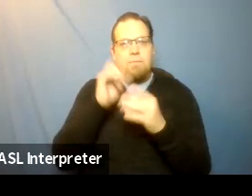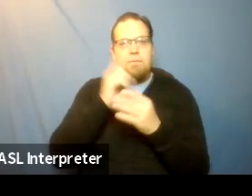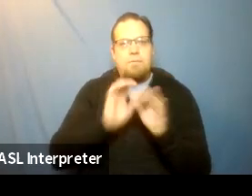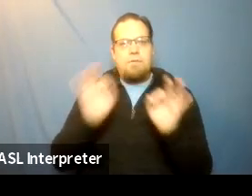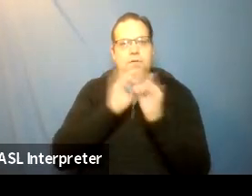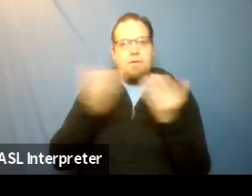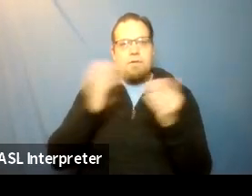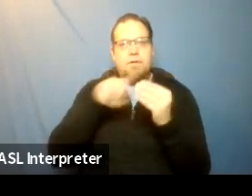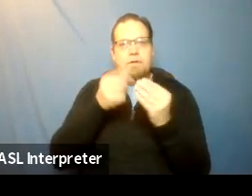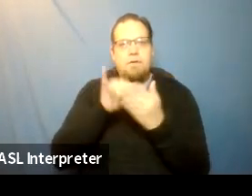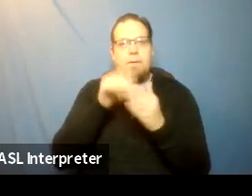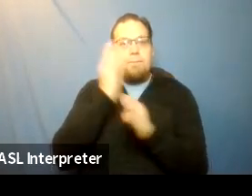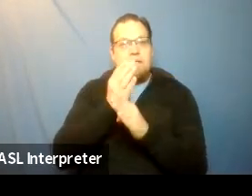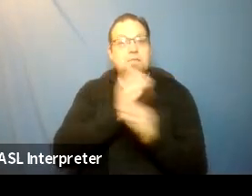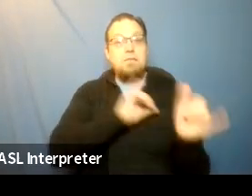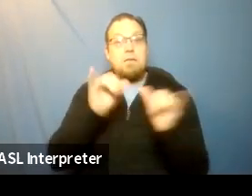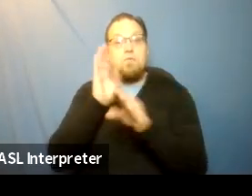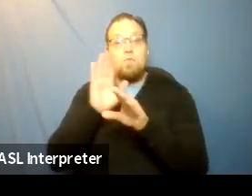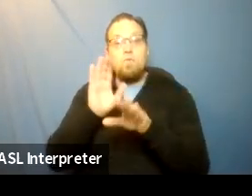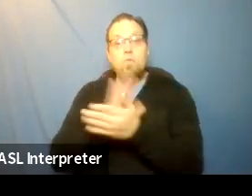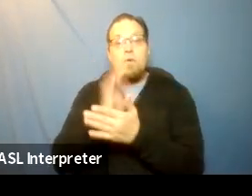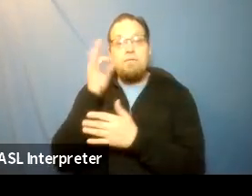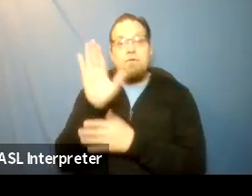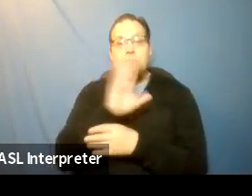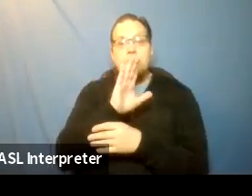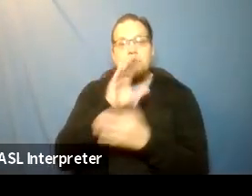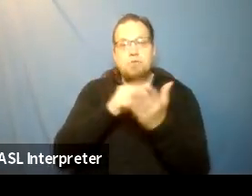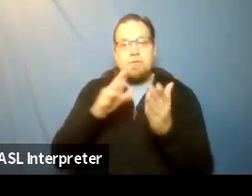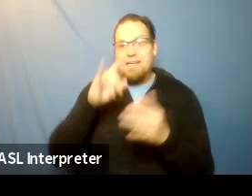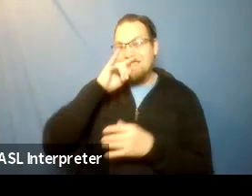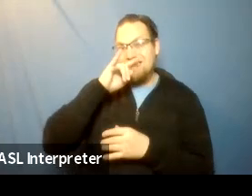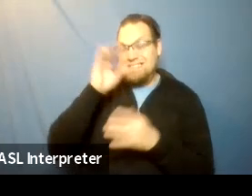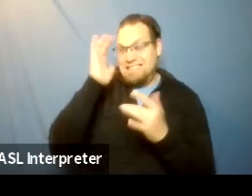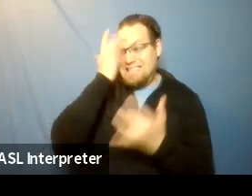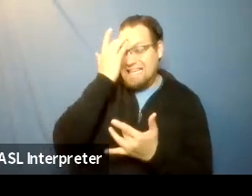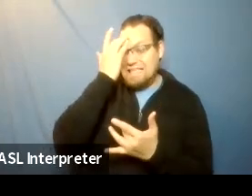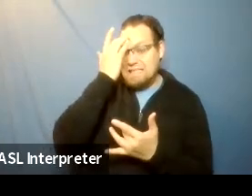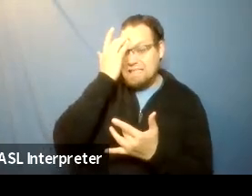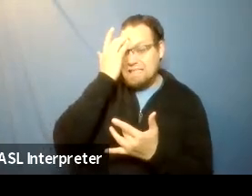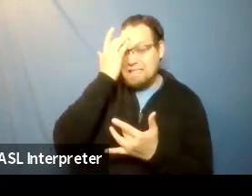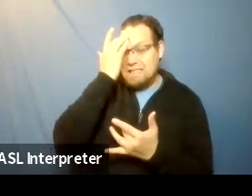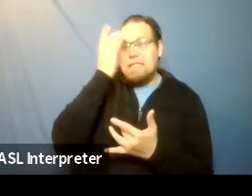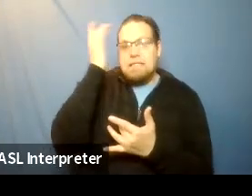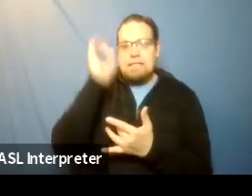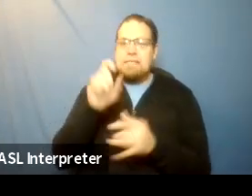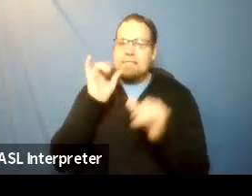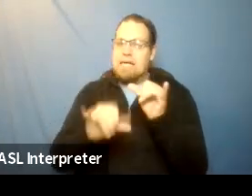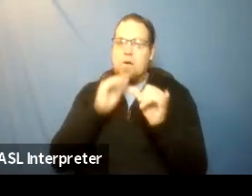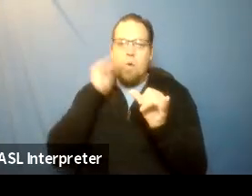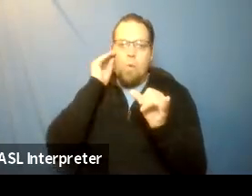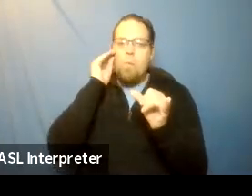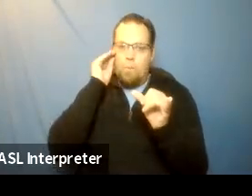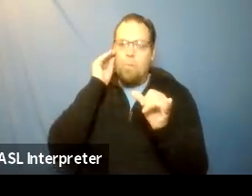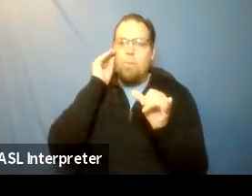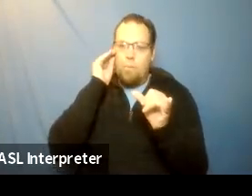bus, just like school, is that if your students are sick, if your children are sick, they just need to stay home. So that would be